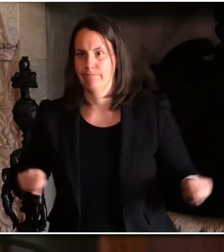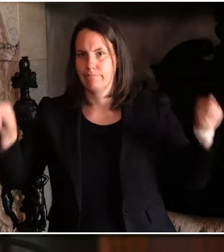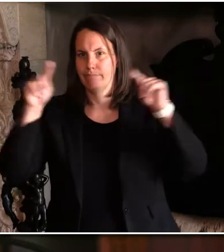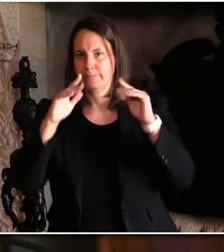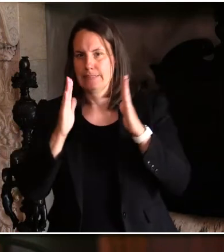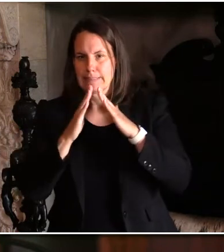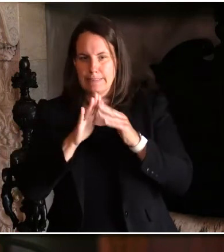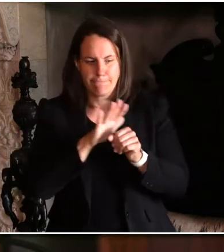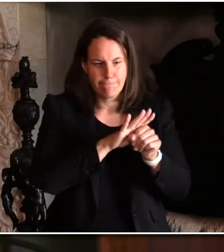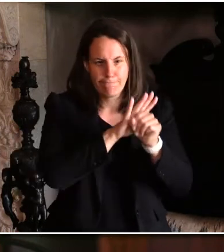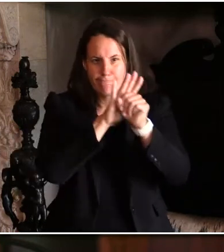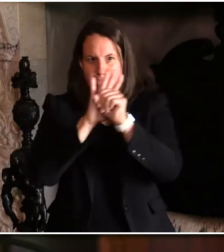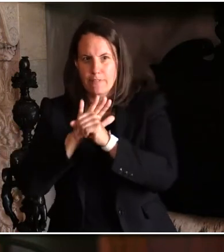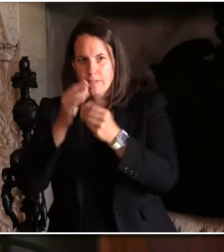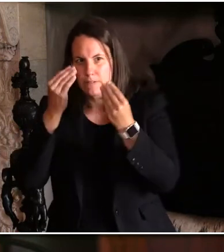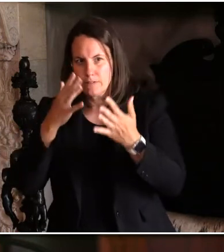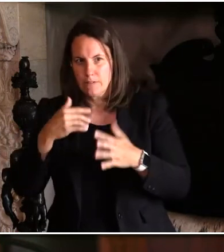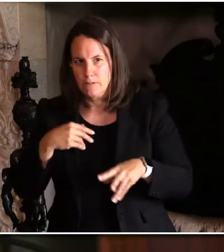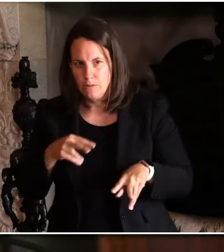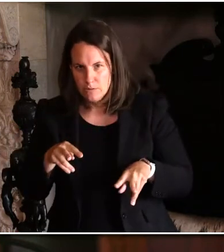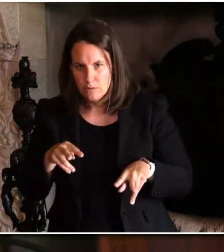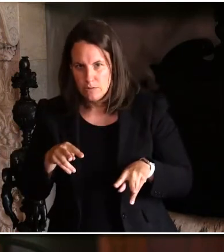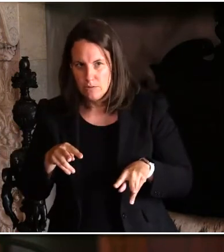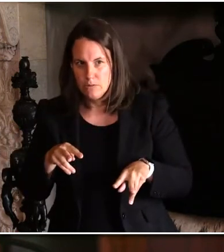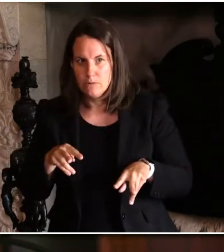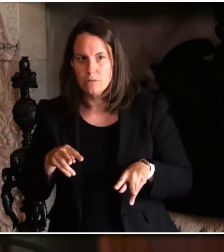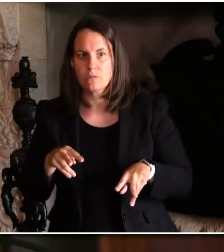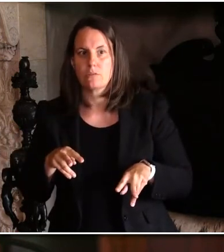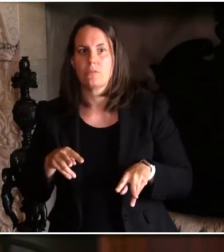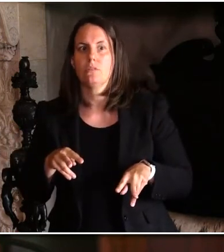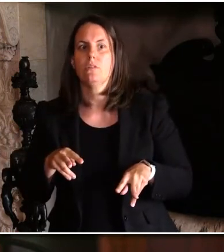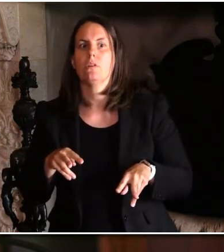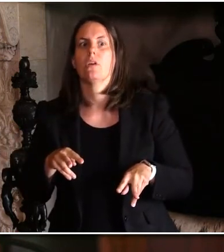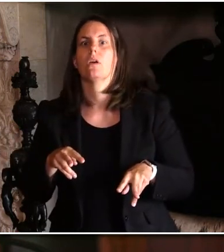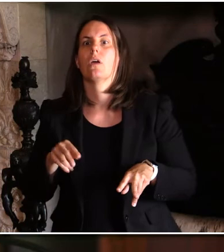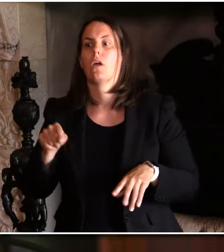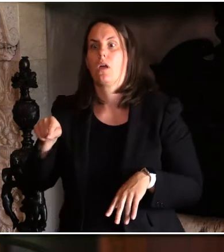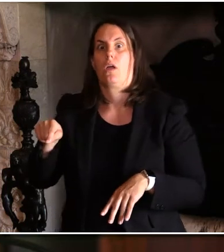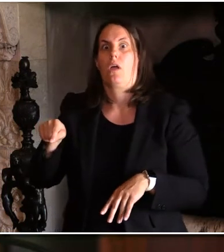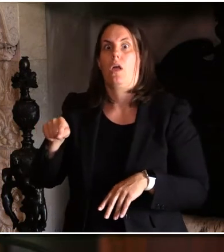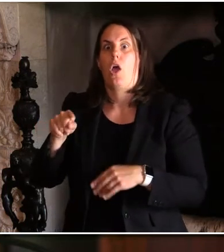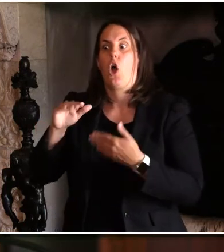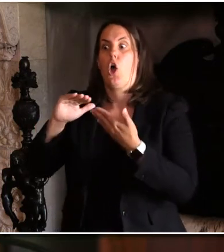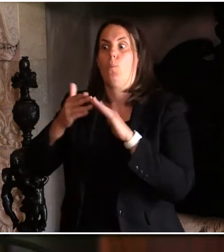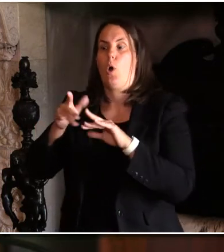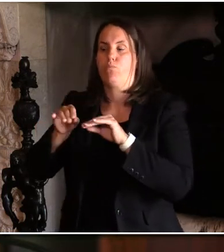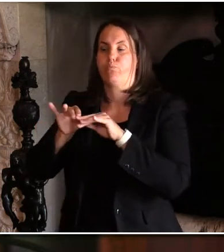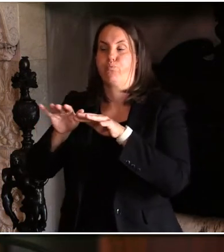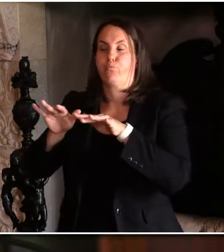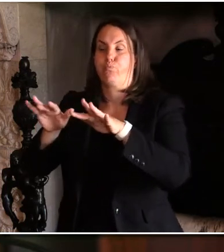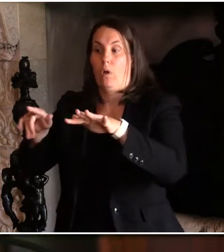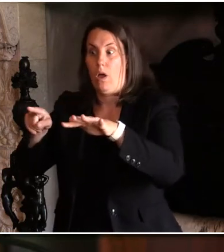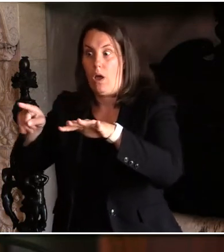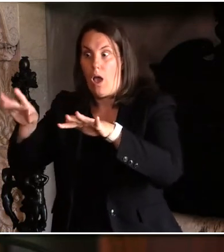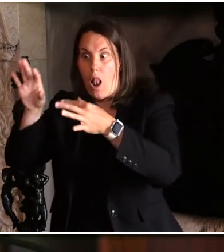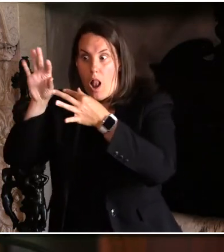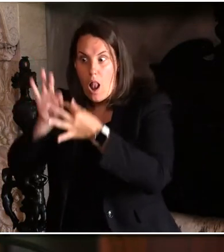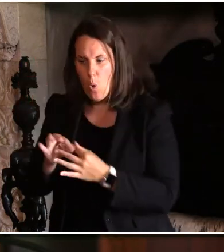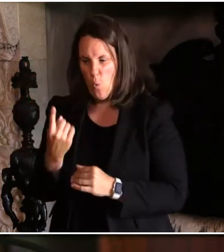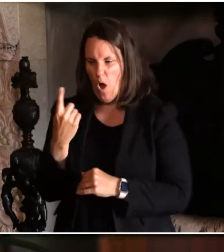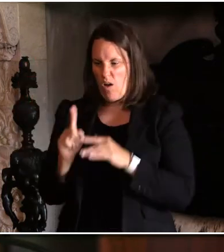community spread that is not linked to a specific outbreak, which suggests to us that that is the